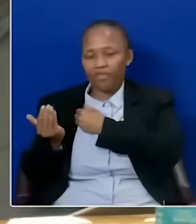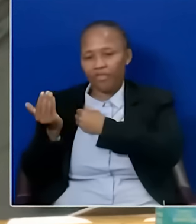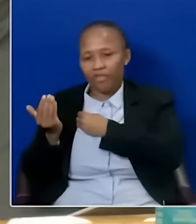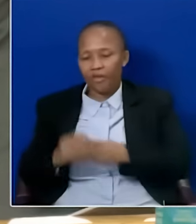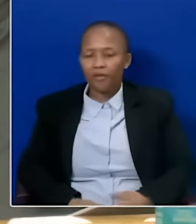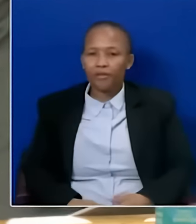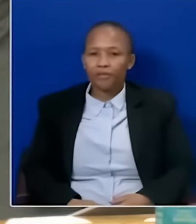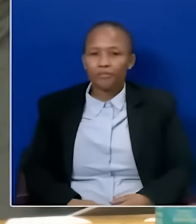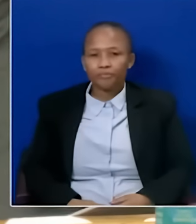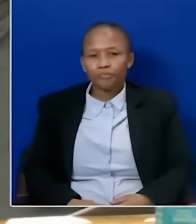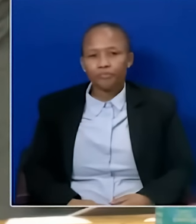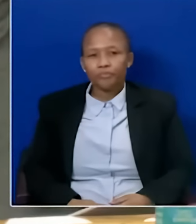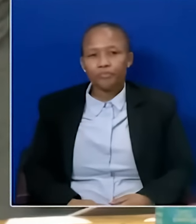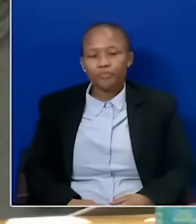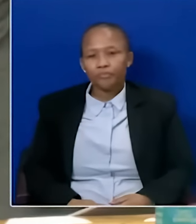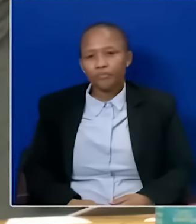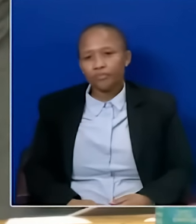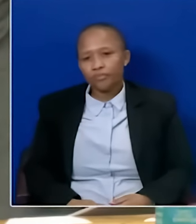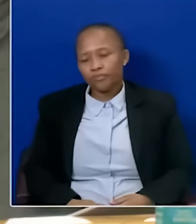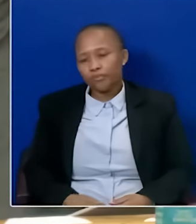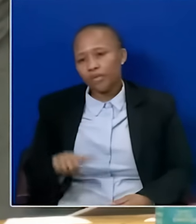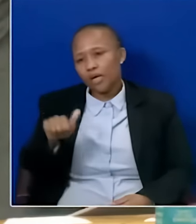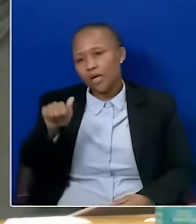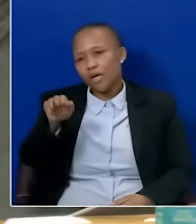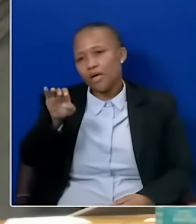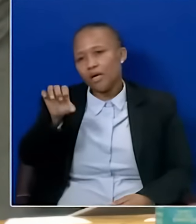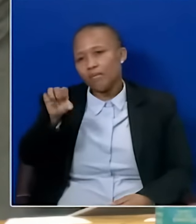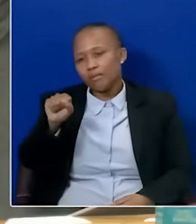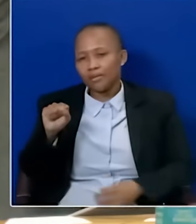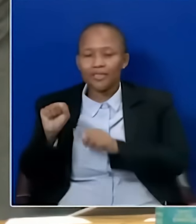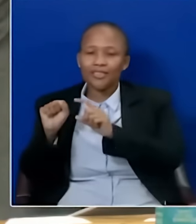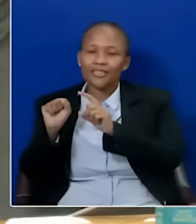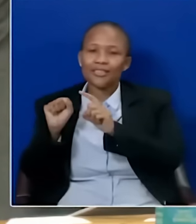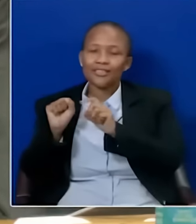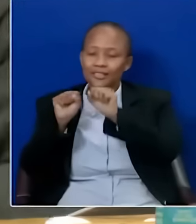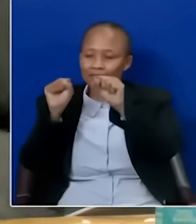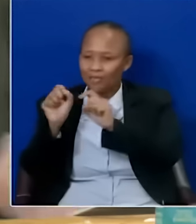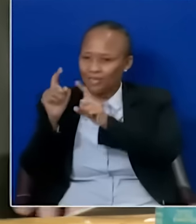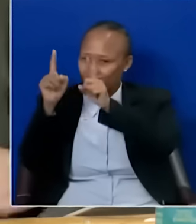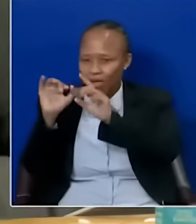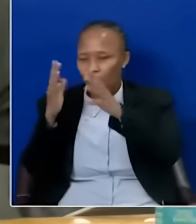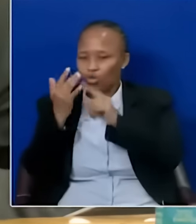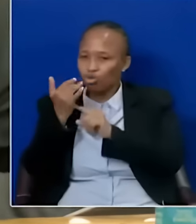success of the ABIS system in showing links in this case.